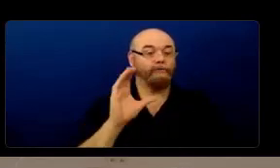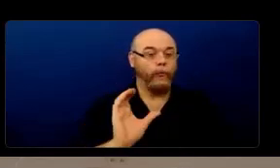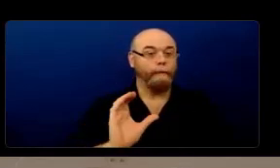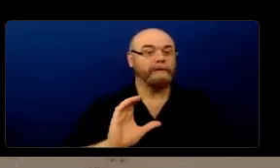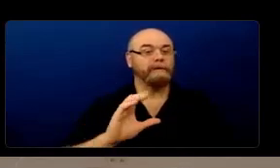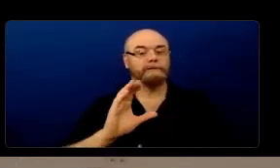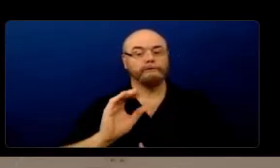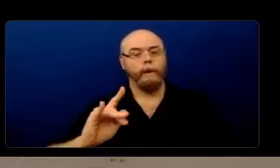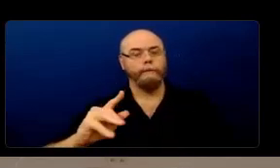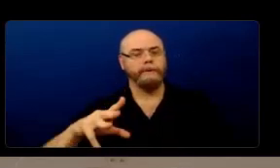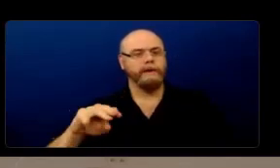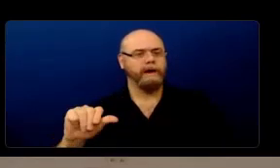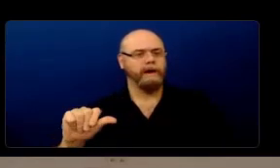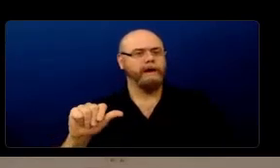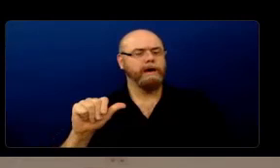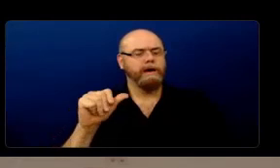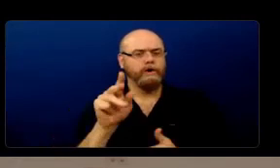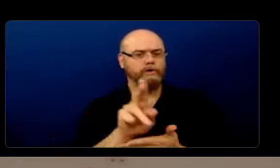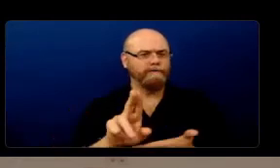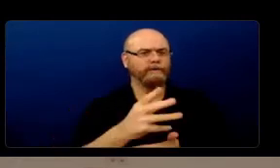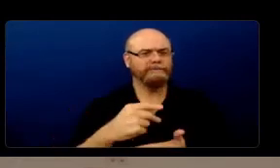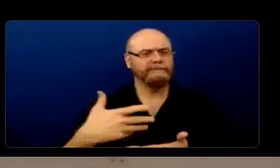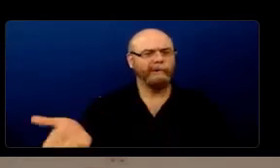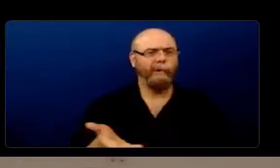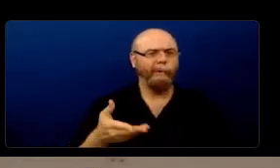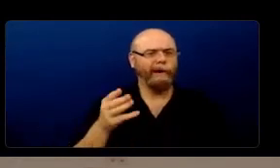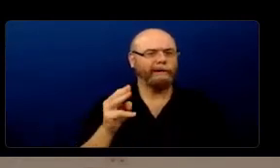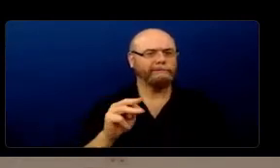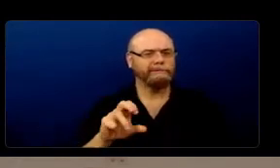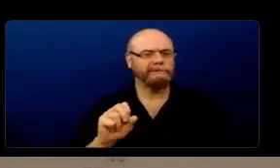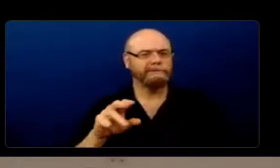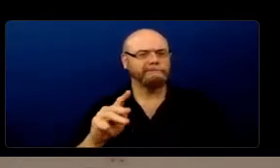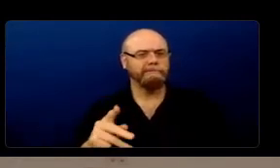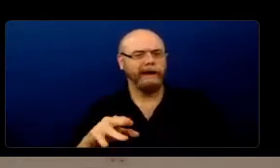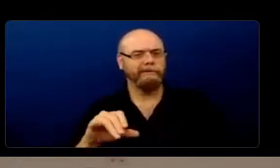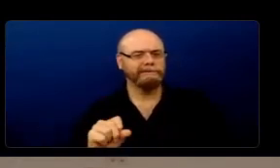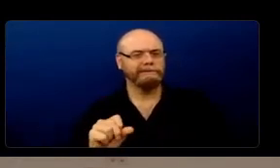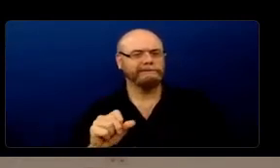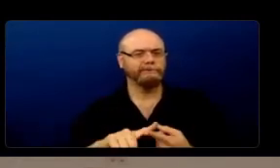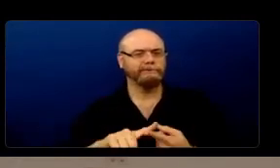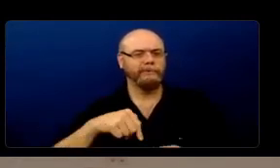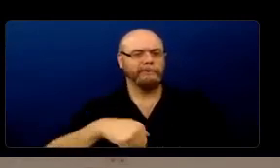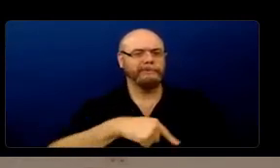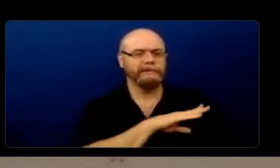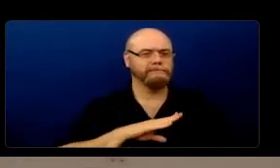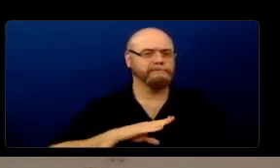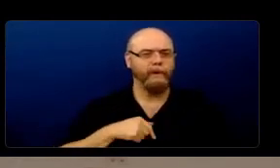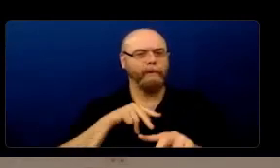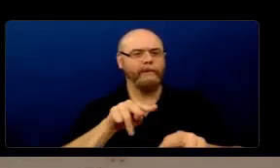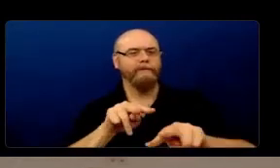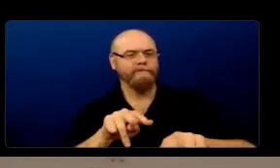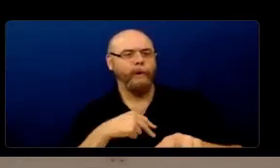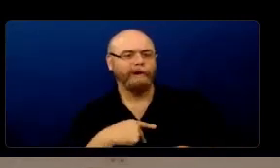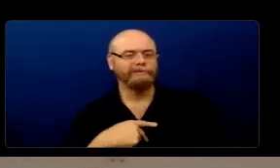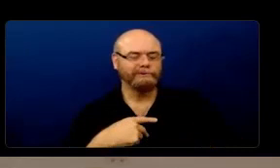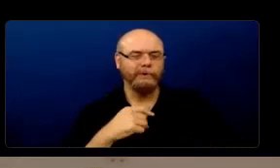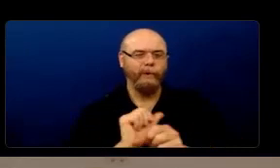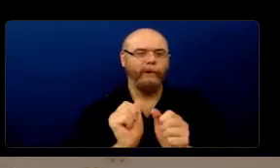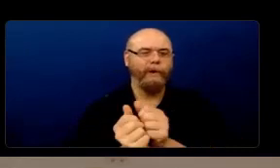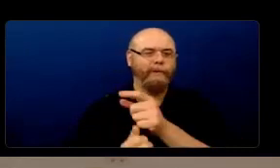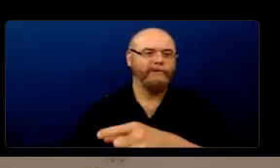School. We welcome Mrs. Perez to the board and look forward to working with her. Thank you, Mrs. Perez. Welcome.